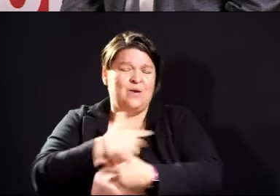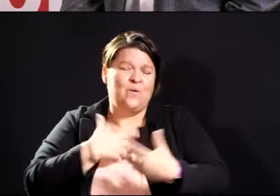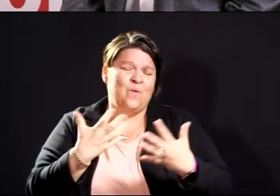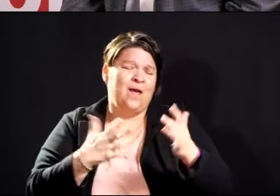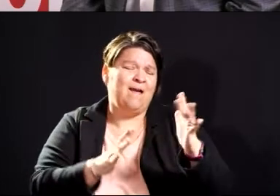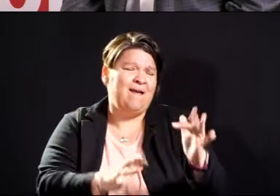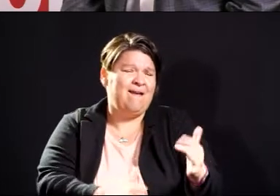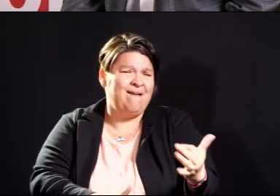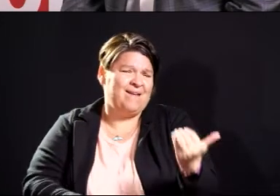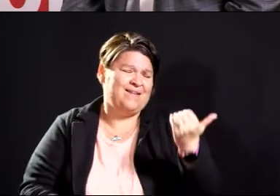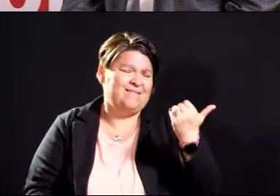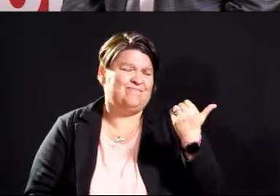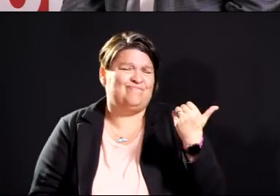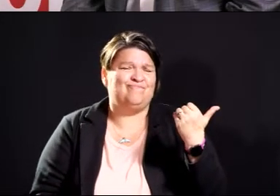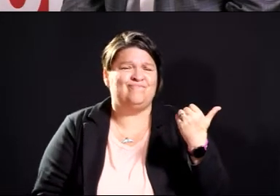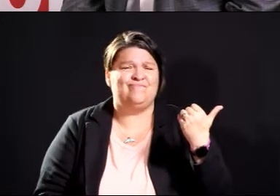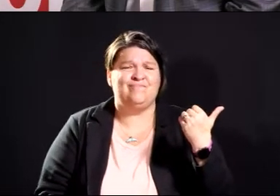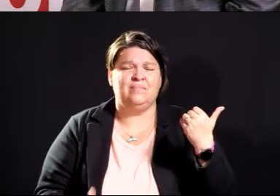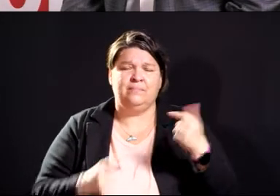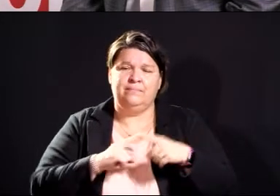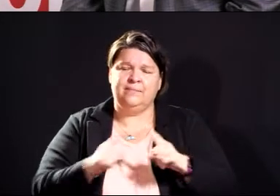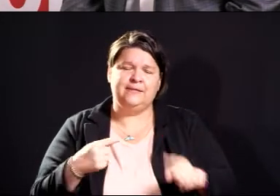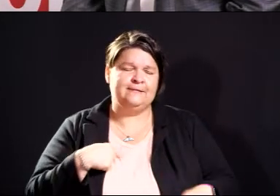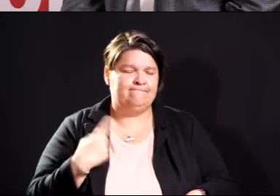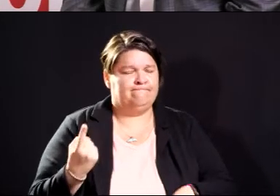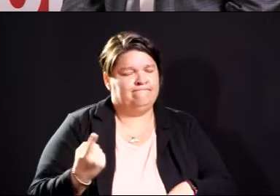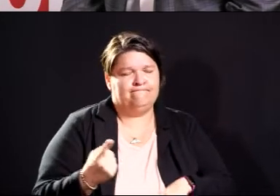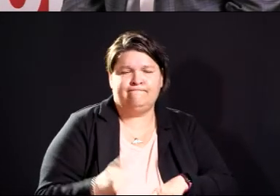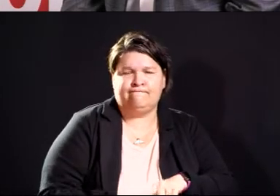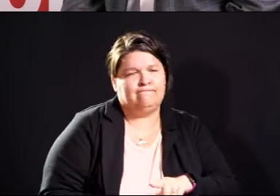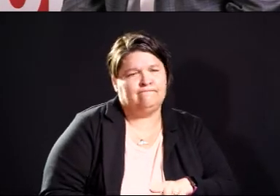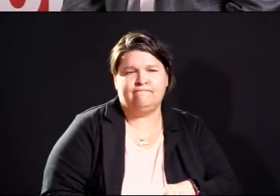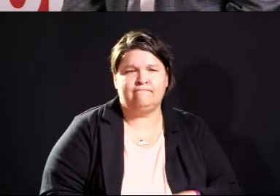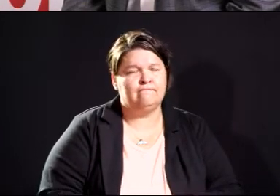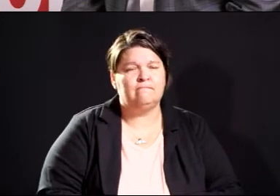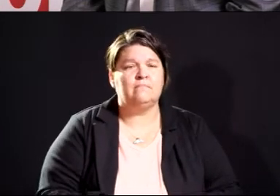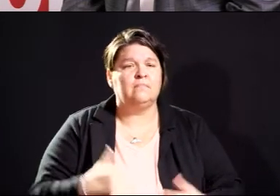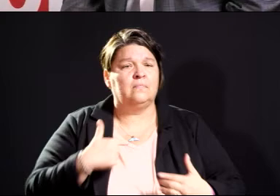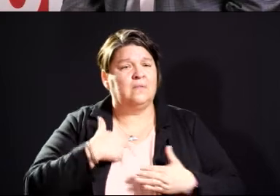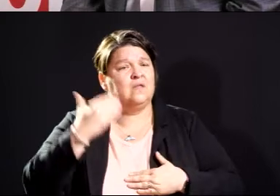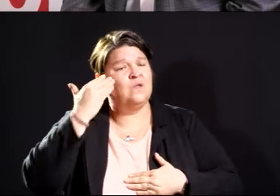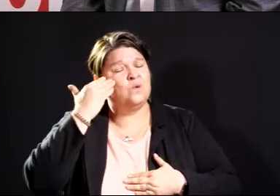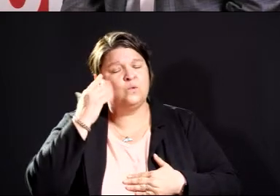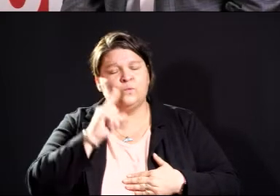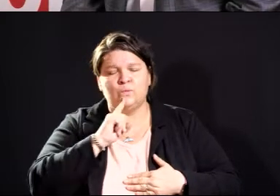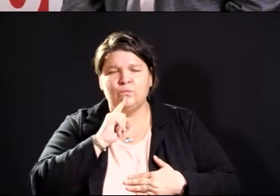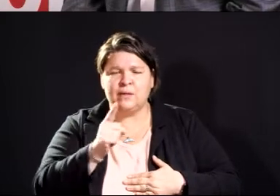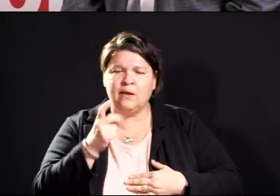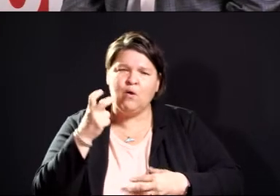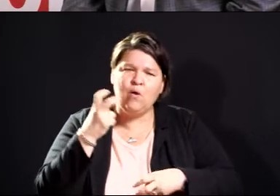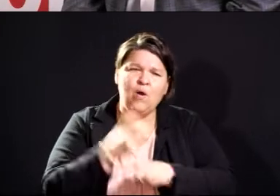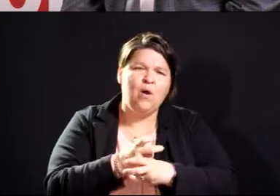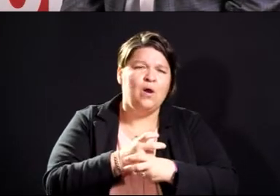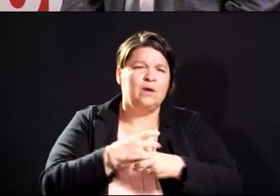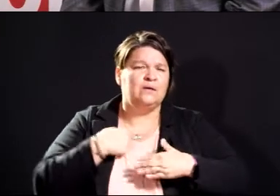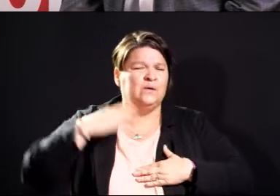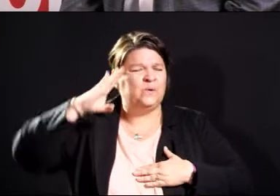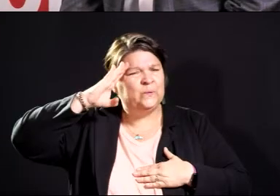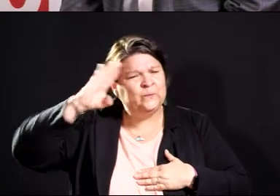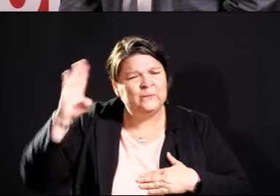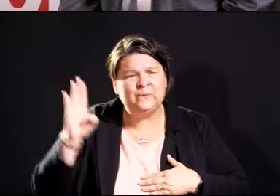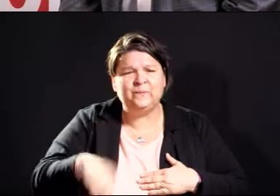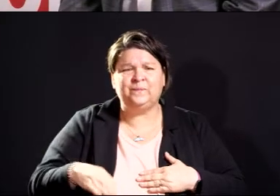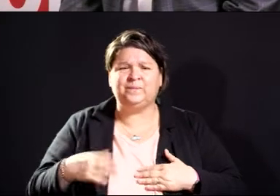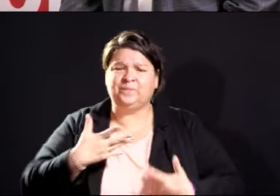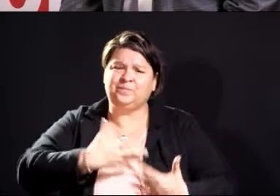too. It's never easy, but it'll make it better for everyone, particularly for those you love. So, Sean, with the